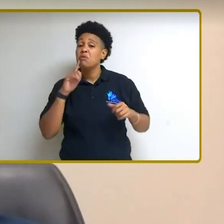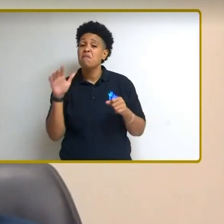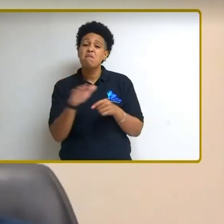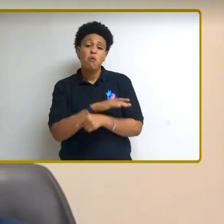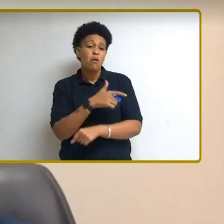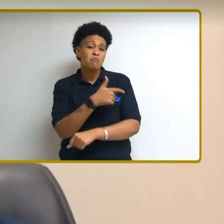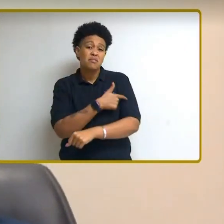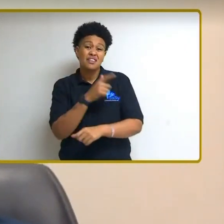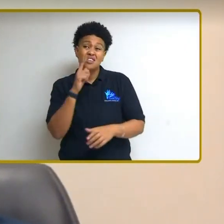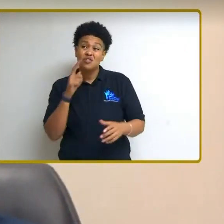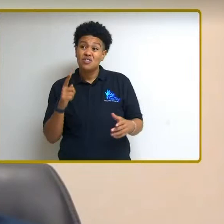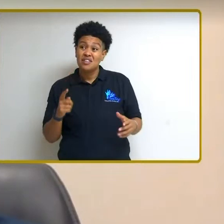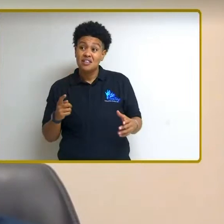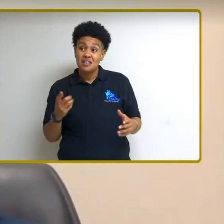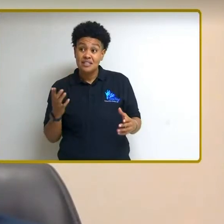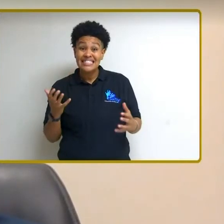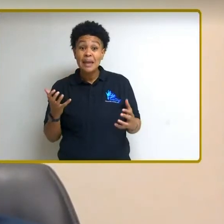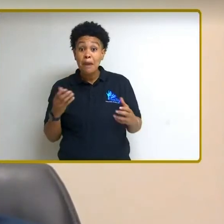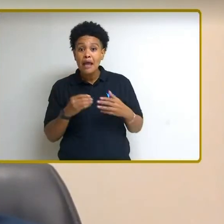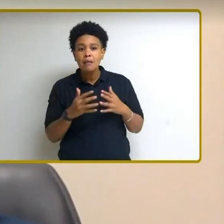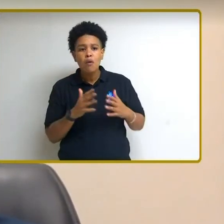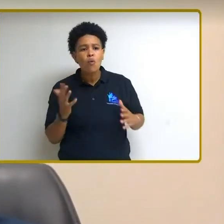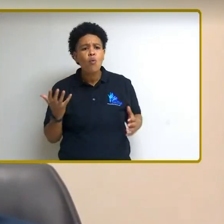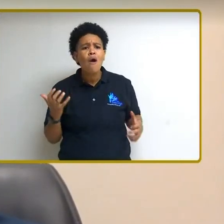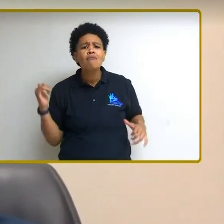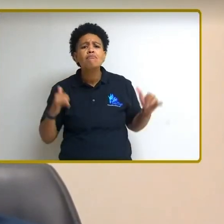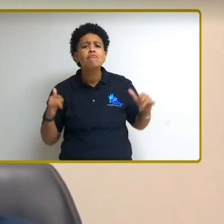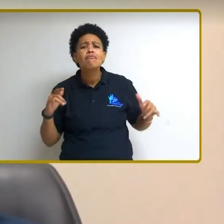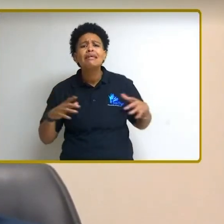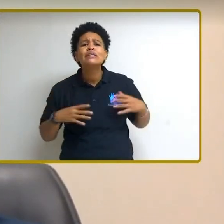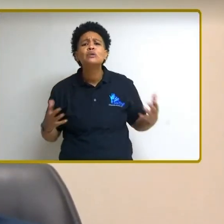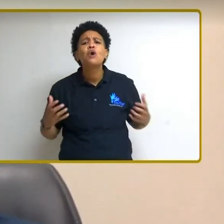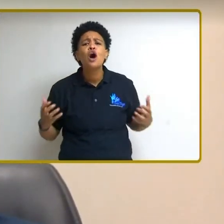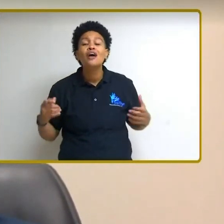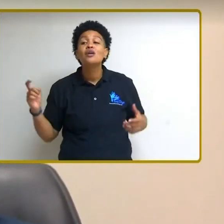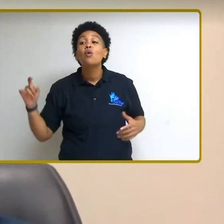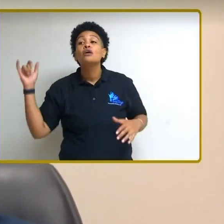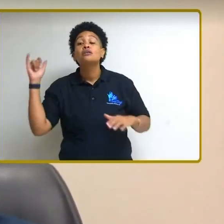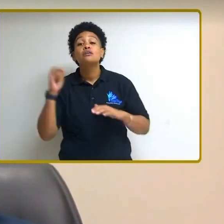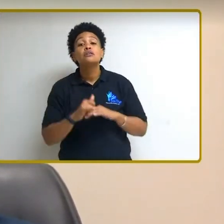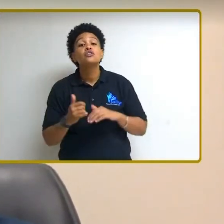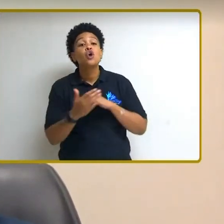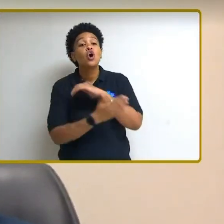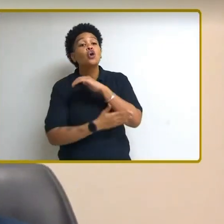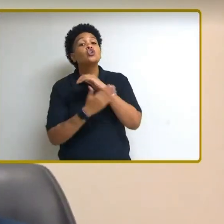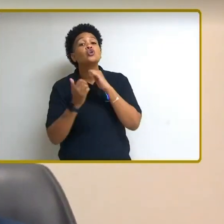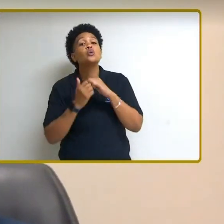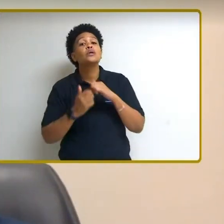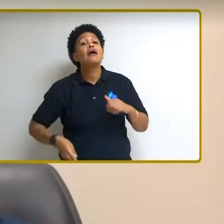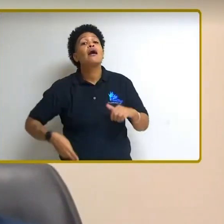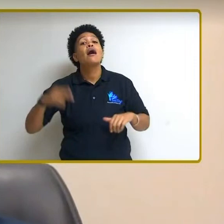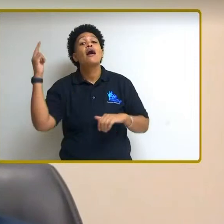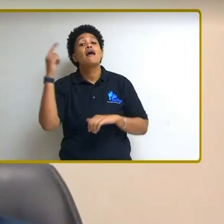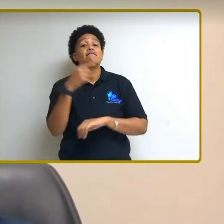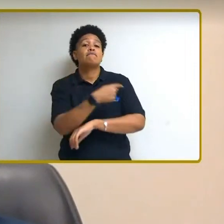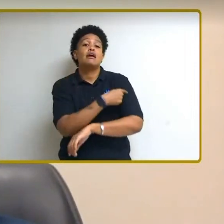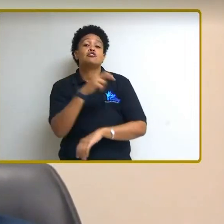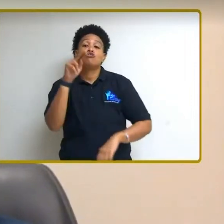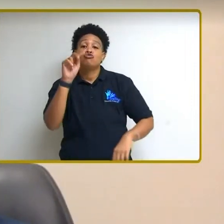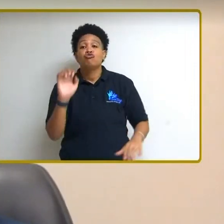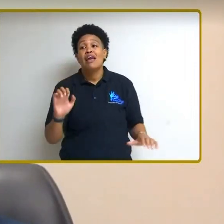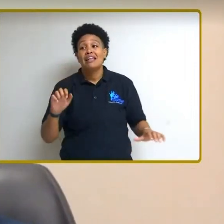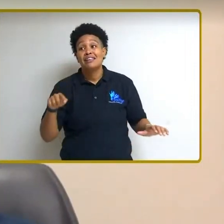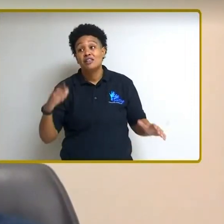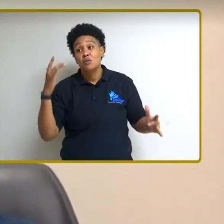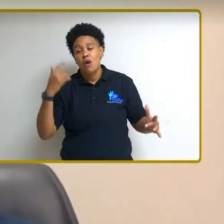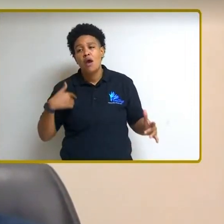a pent-up demand in America, and they're going to want to go to countries with high vaccination rate. And this